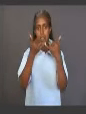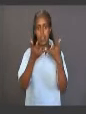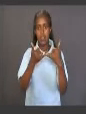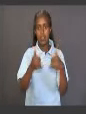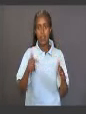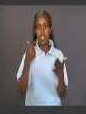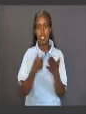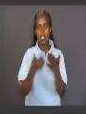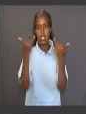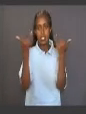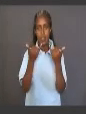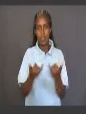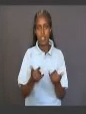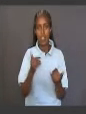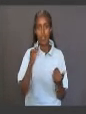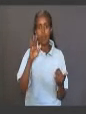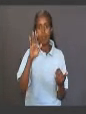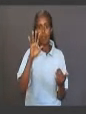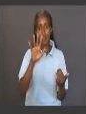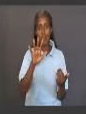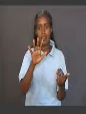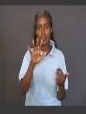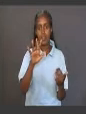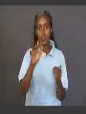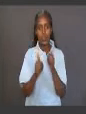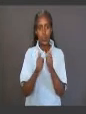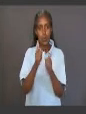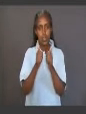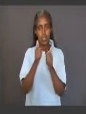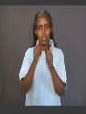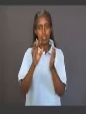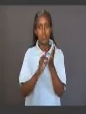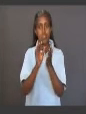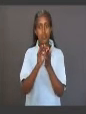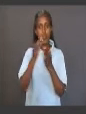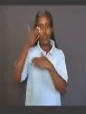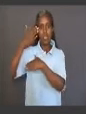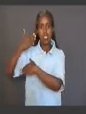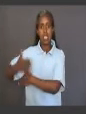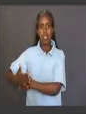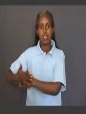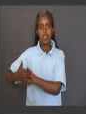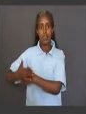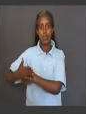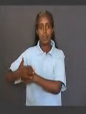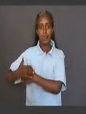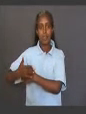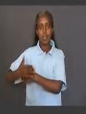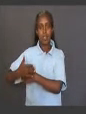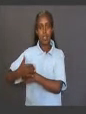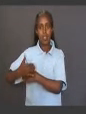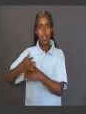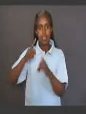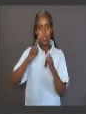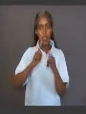this figure by 5, which is the number of sides. The